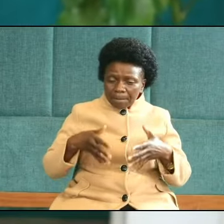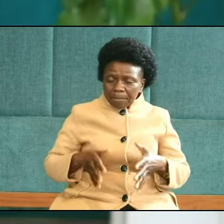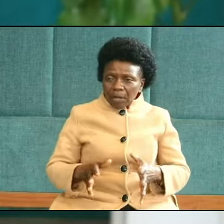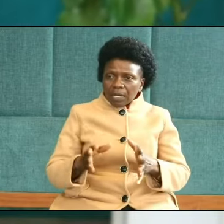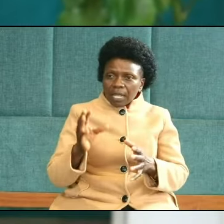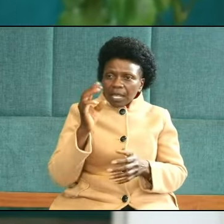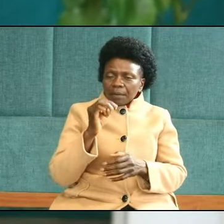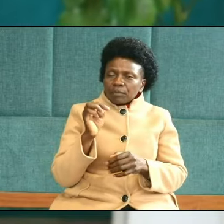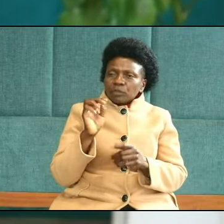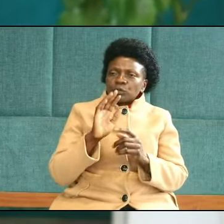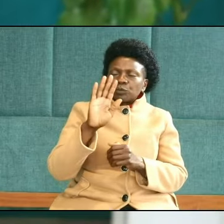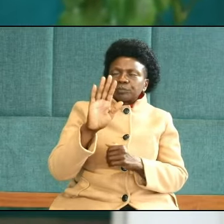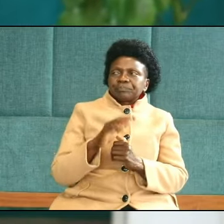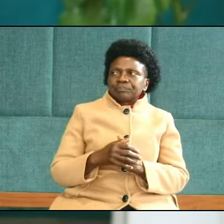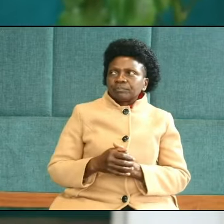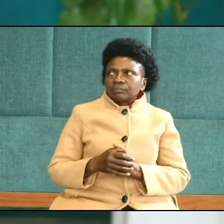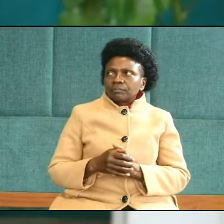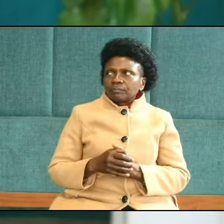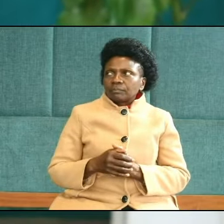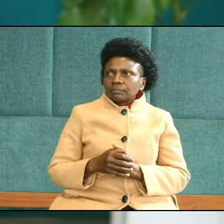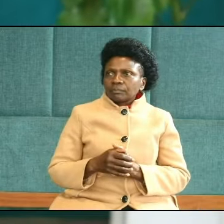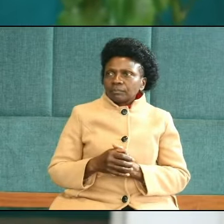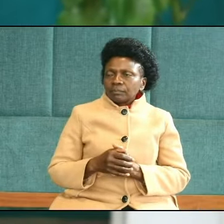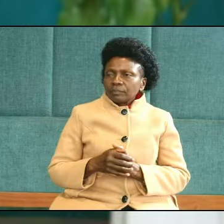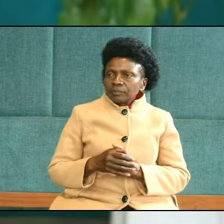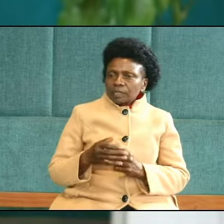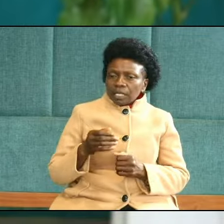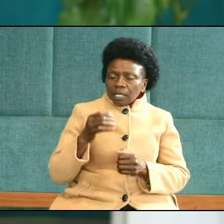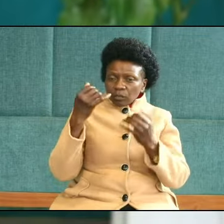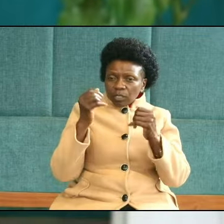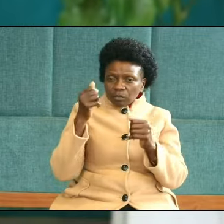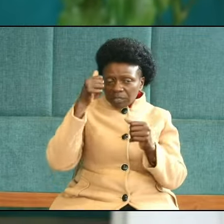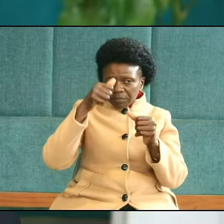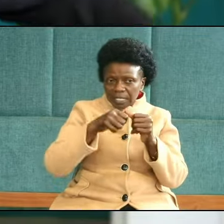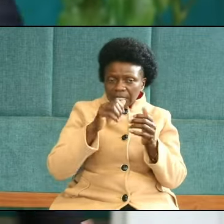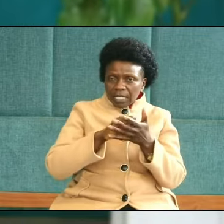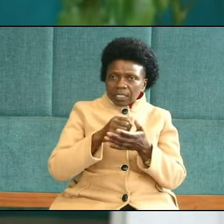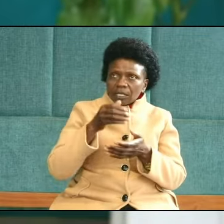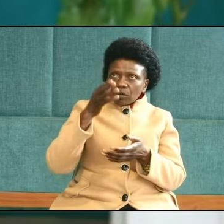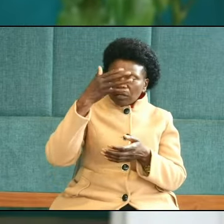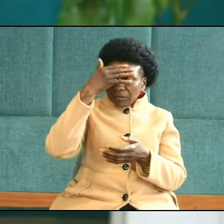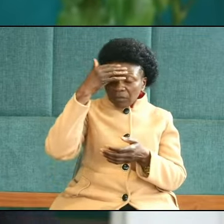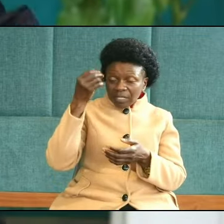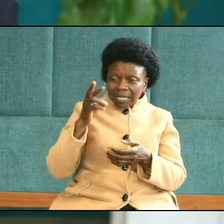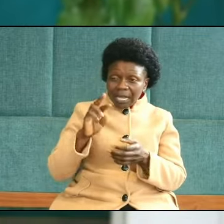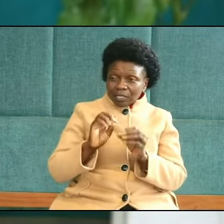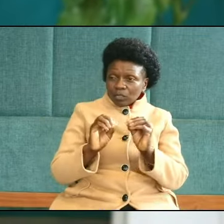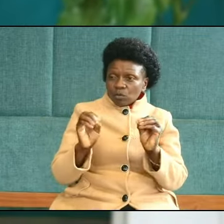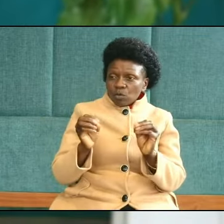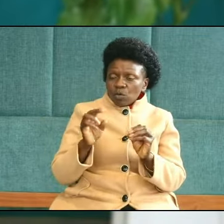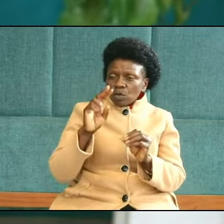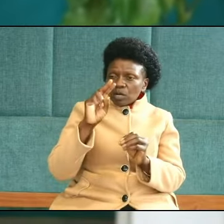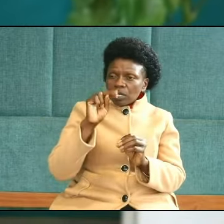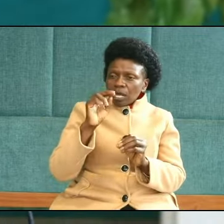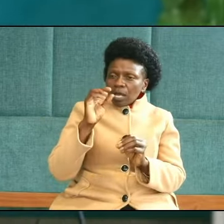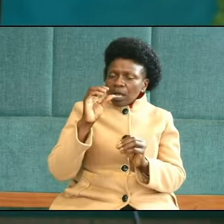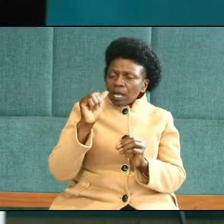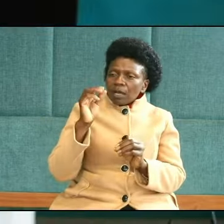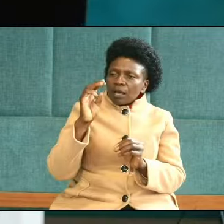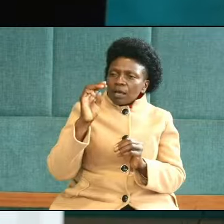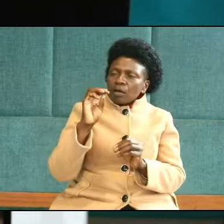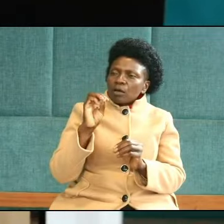him to you. Wow. They are trying to remind Naomi that God has not forgotten her. Naomi had lived a